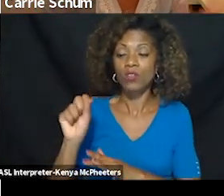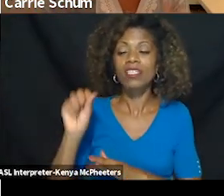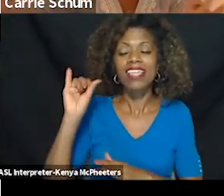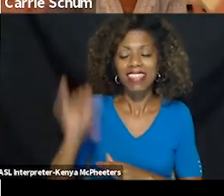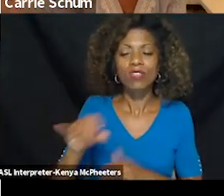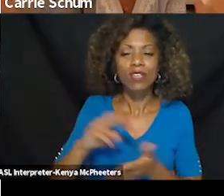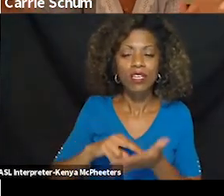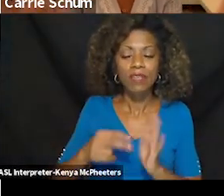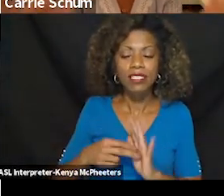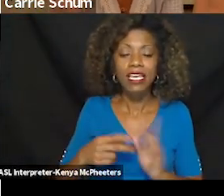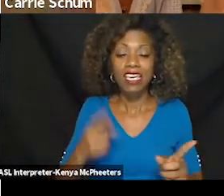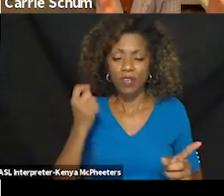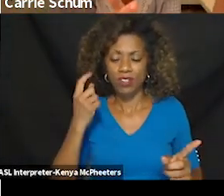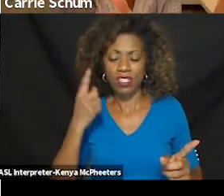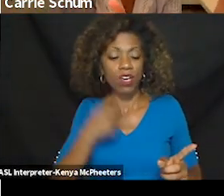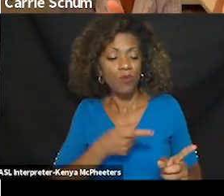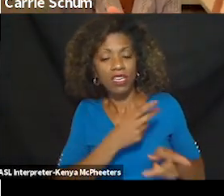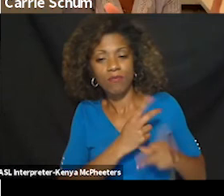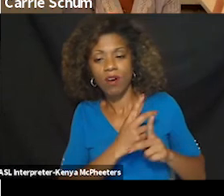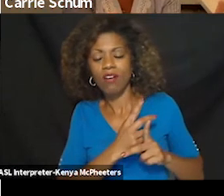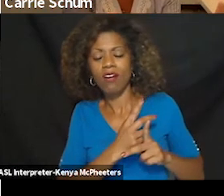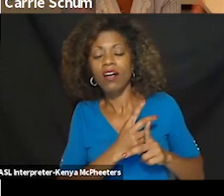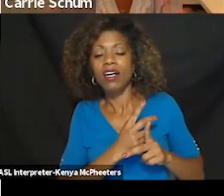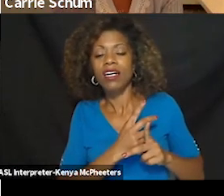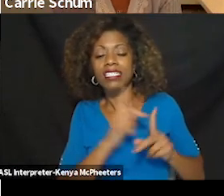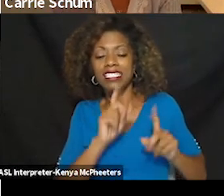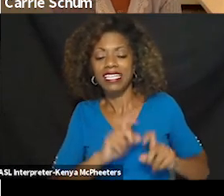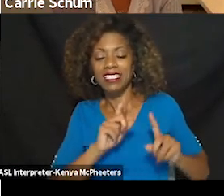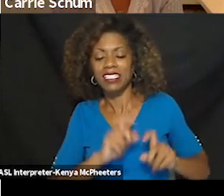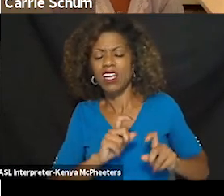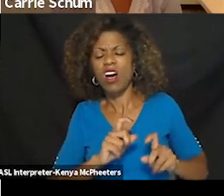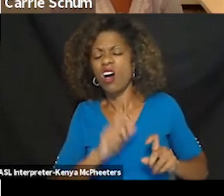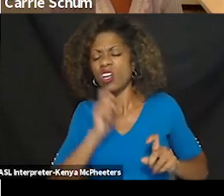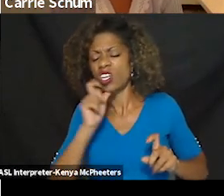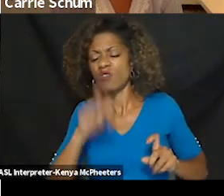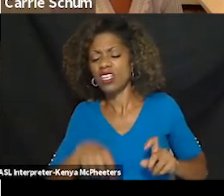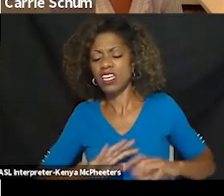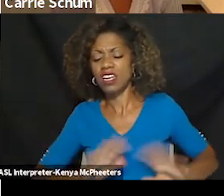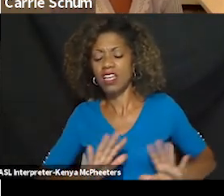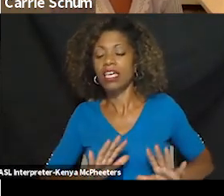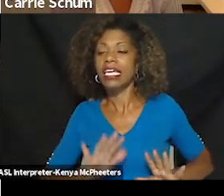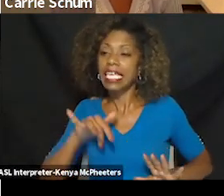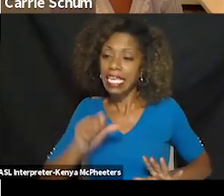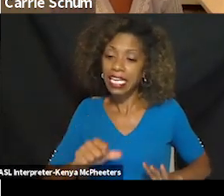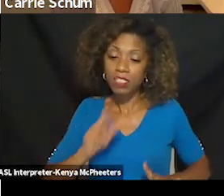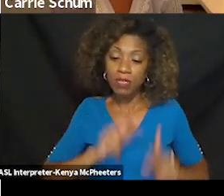to reframe and put the attention back on testing when it's dropped in a